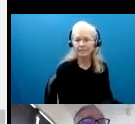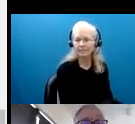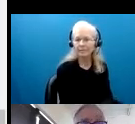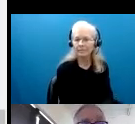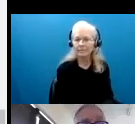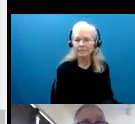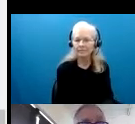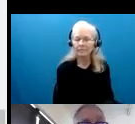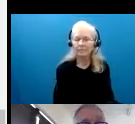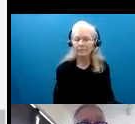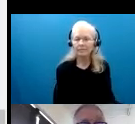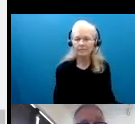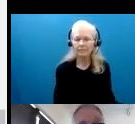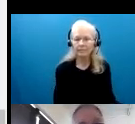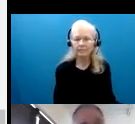Yeah,